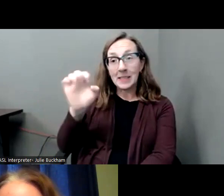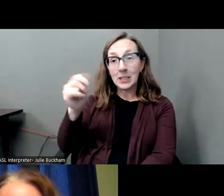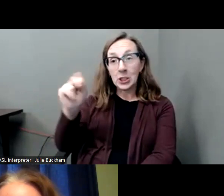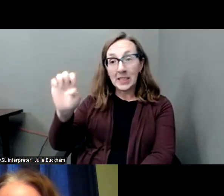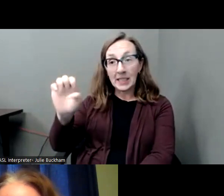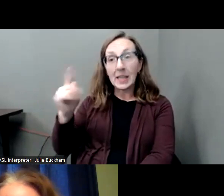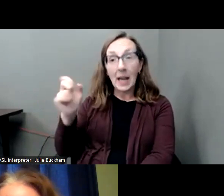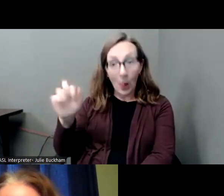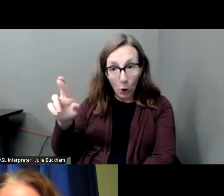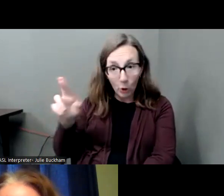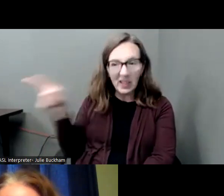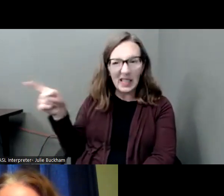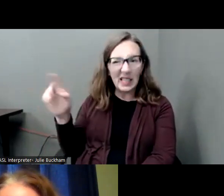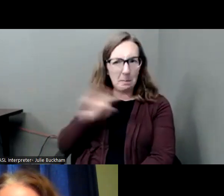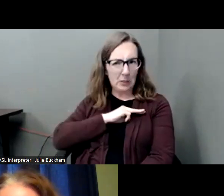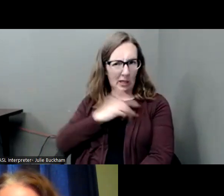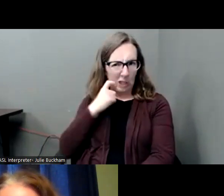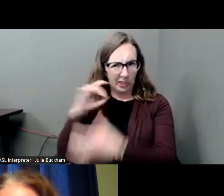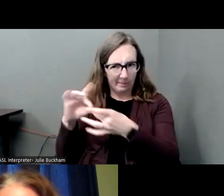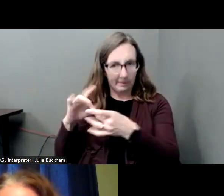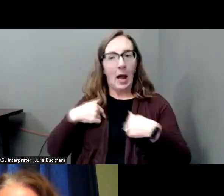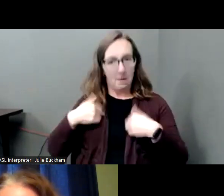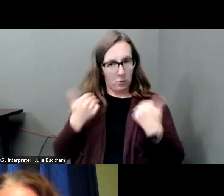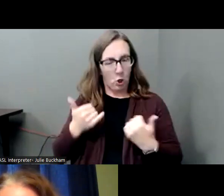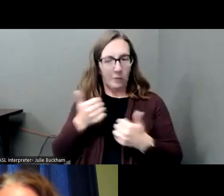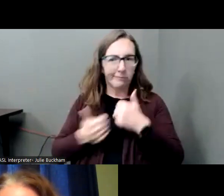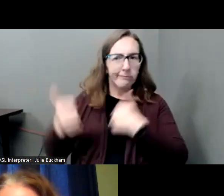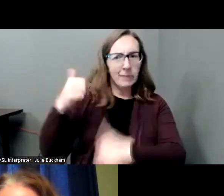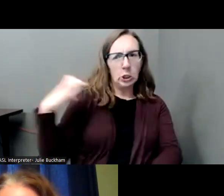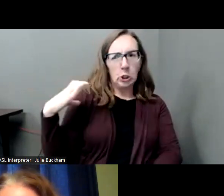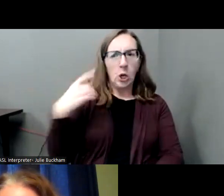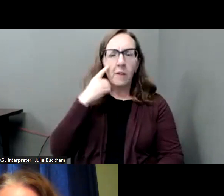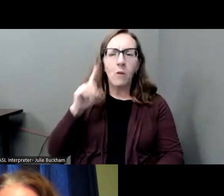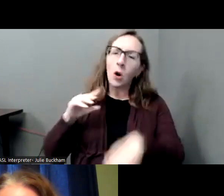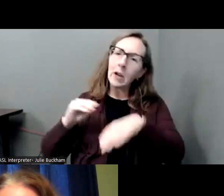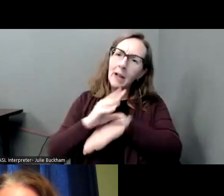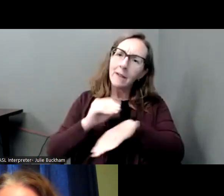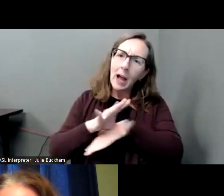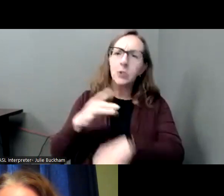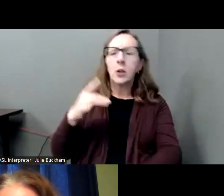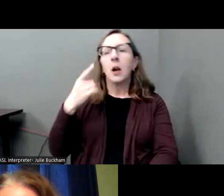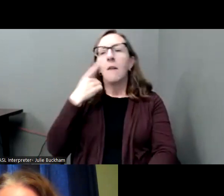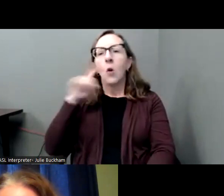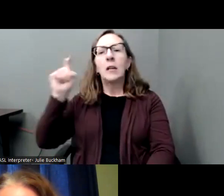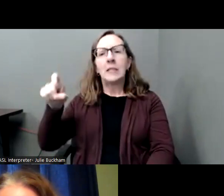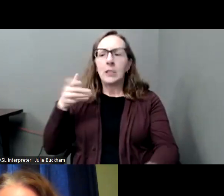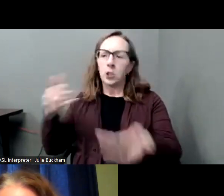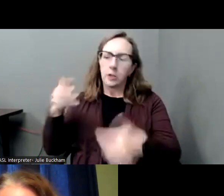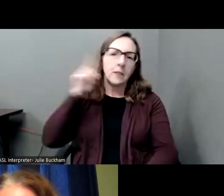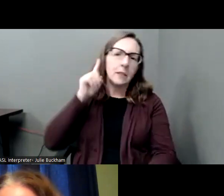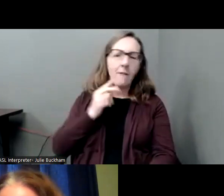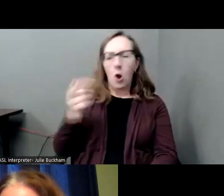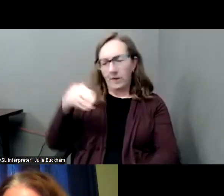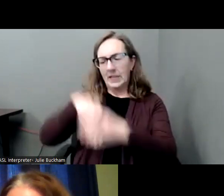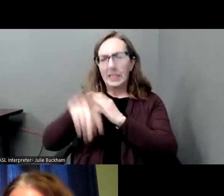mentioned, I'm the current chair of the Advisory Committee on Need for Services for Deaf and Hard of Hearing People in